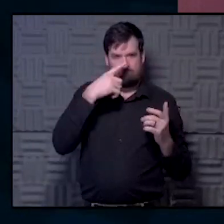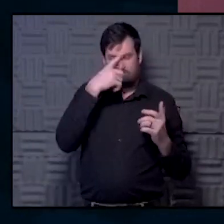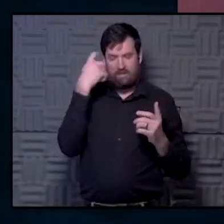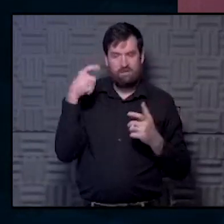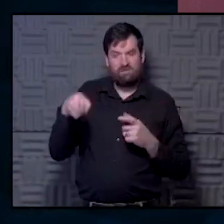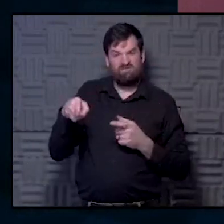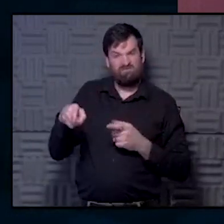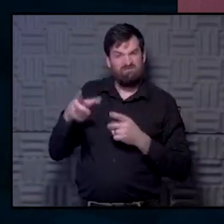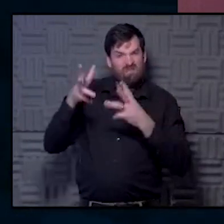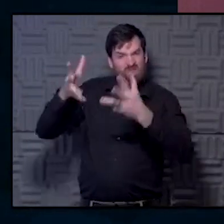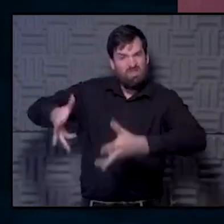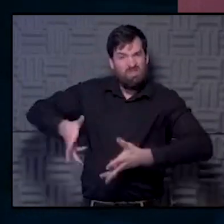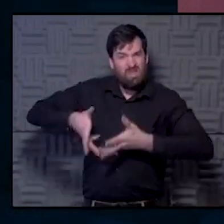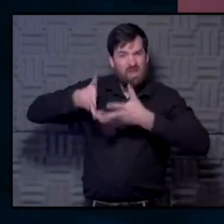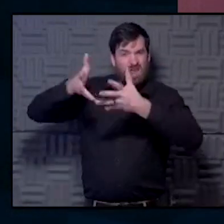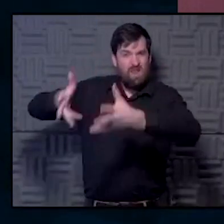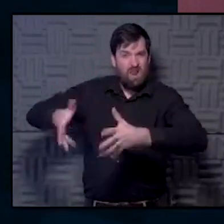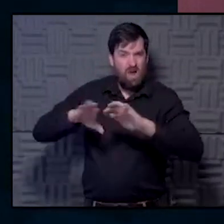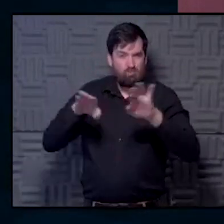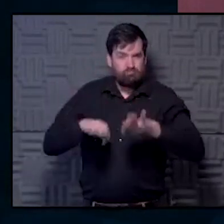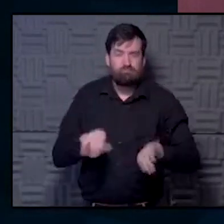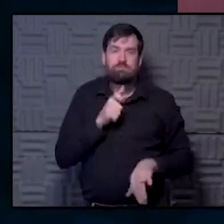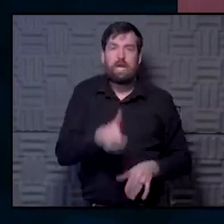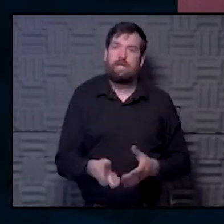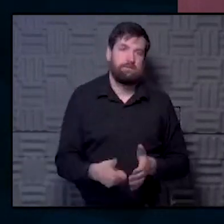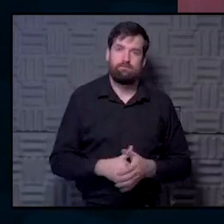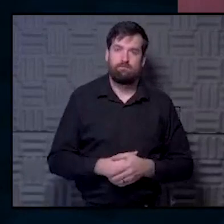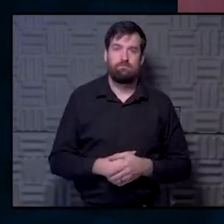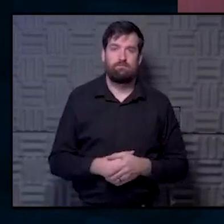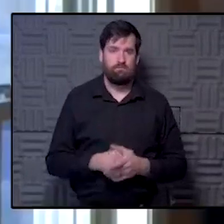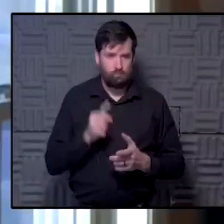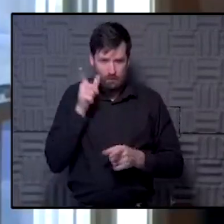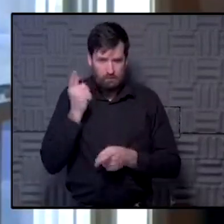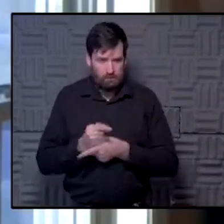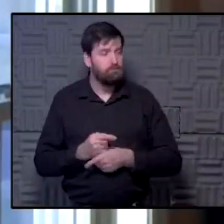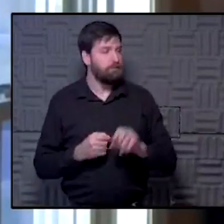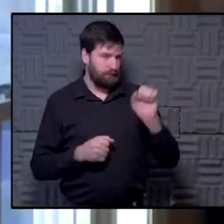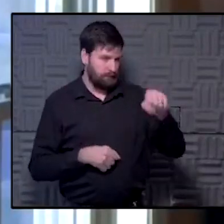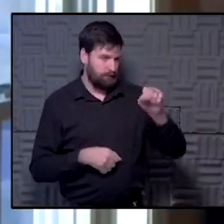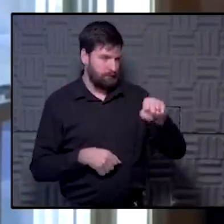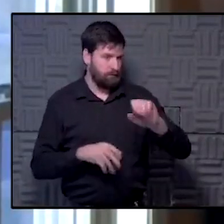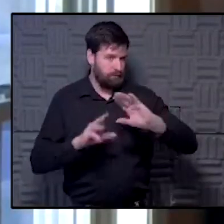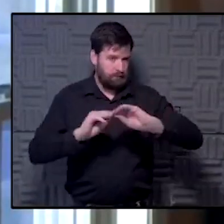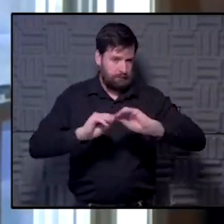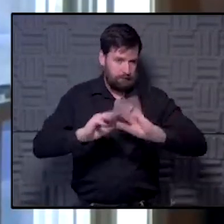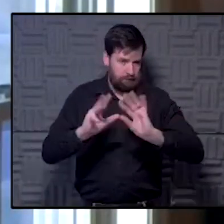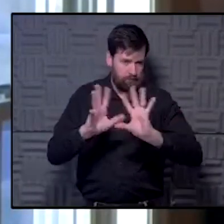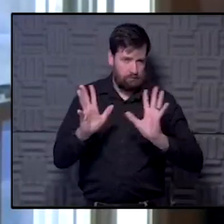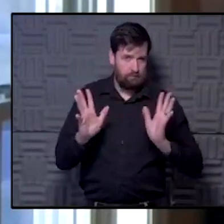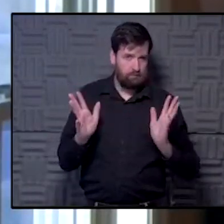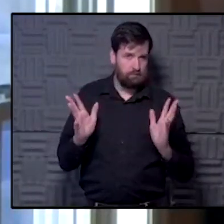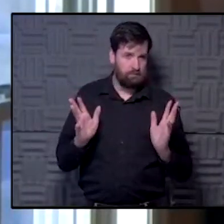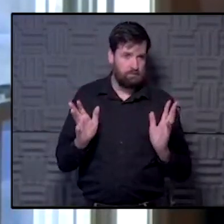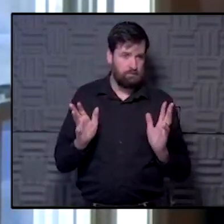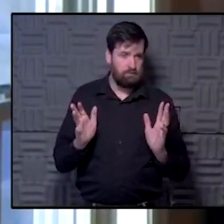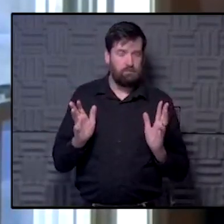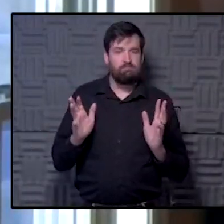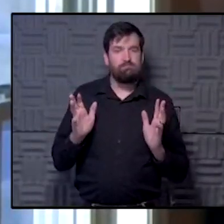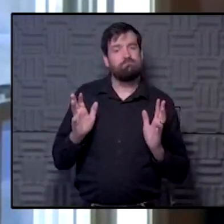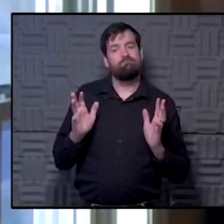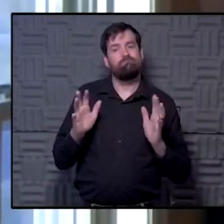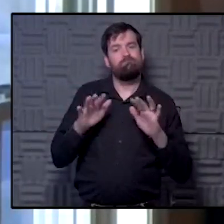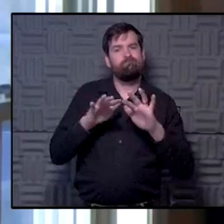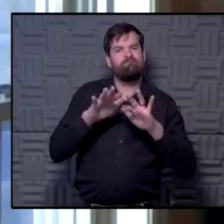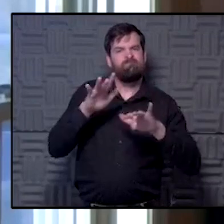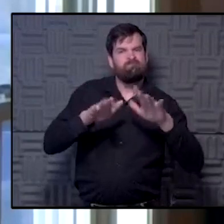doses are sitting on shelves. I think that's what I'm hearing you say, correct? That's correct. And to be clear, it's a mixed bag.